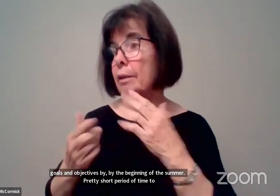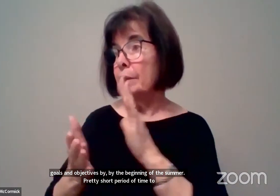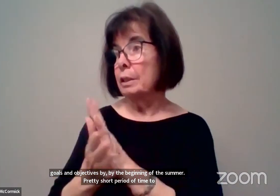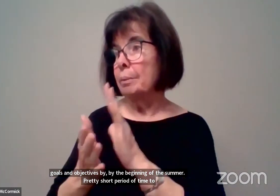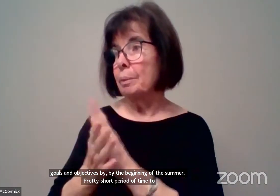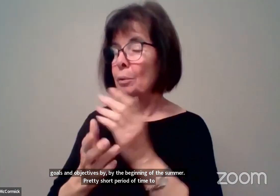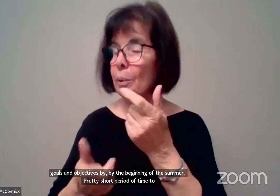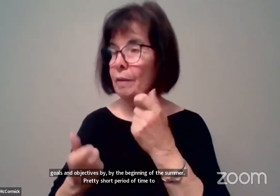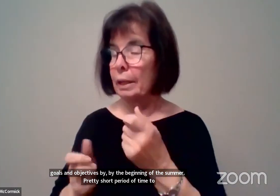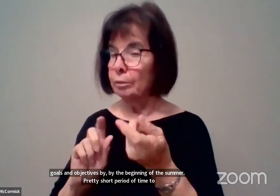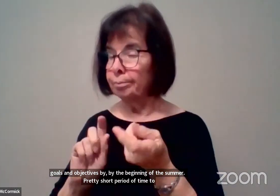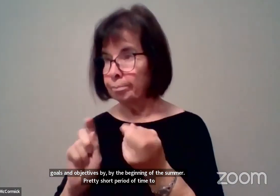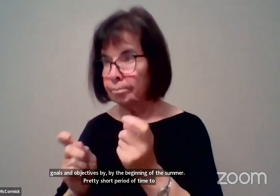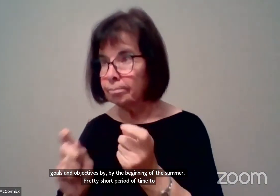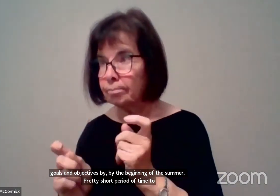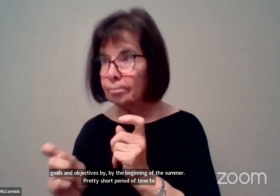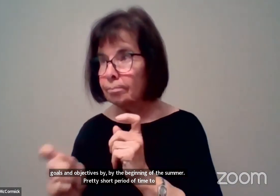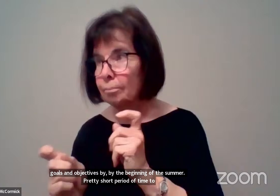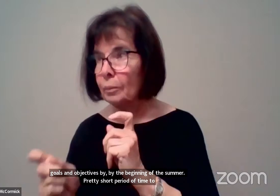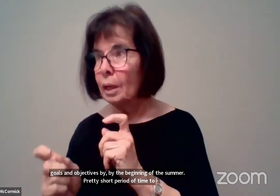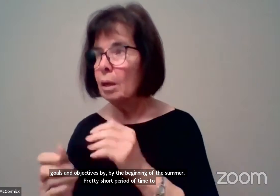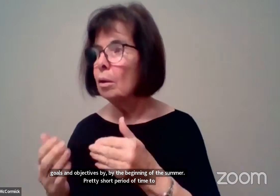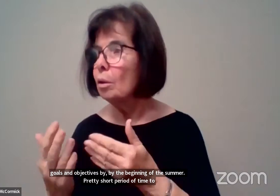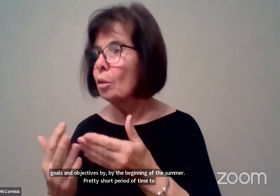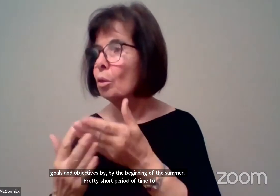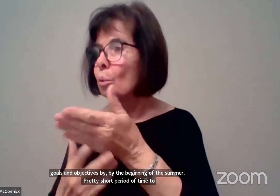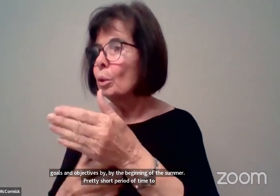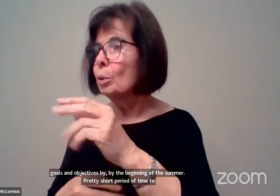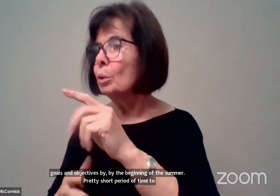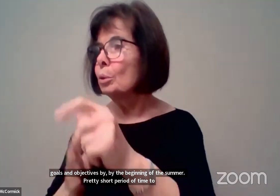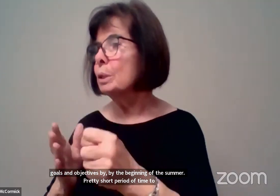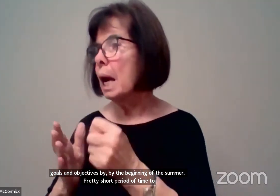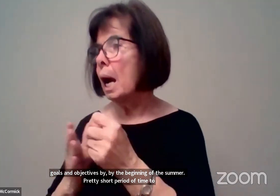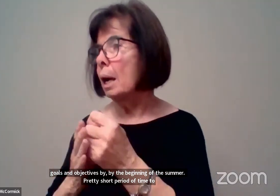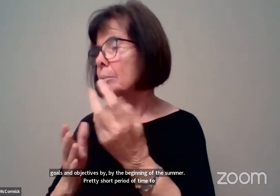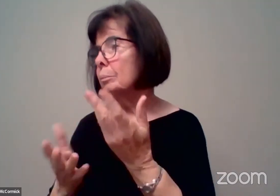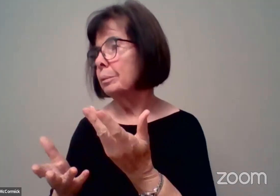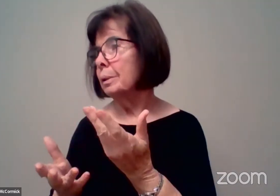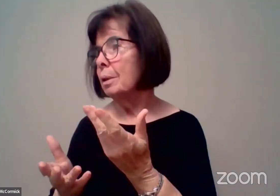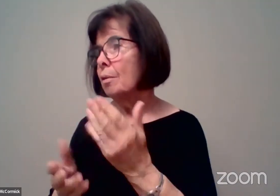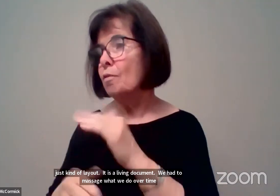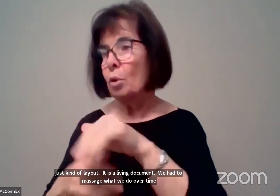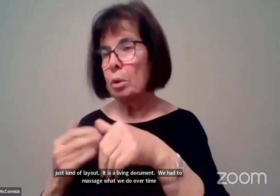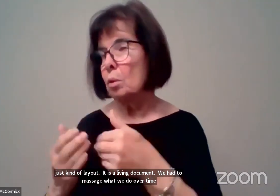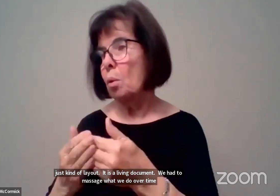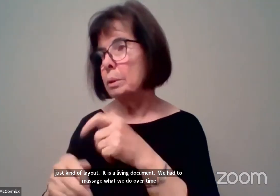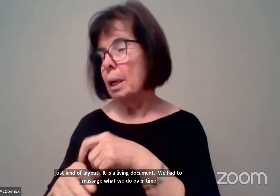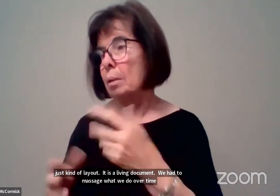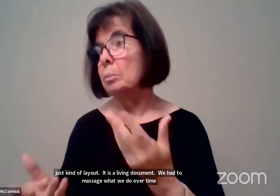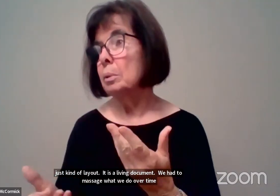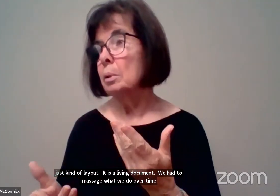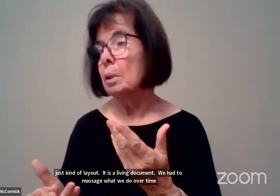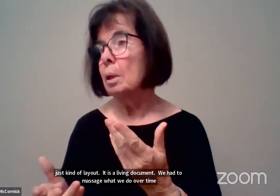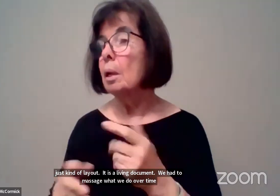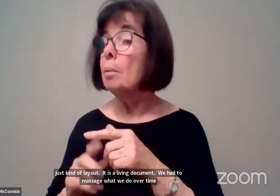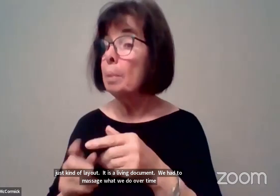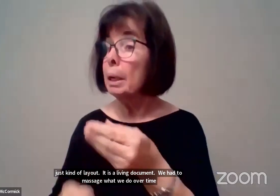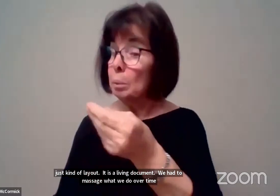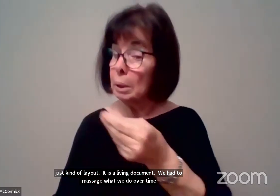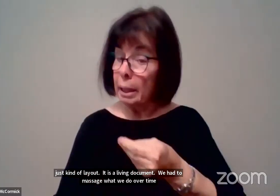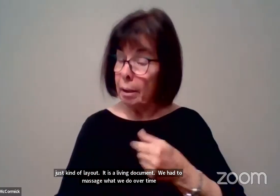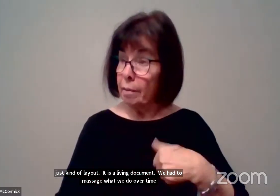massage, what we do over time, this entire time. But that'll give us some good